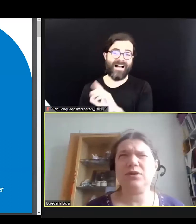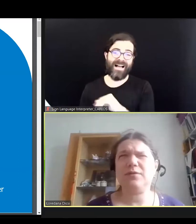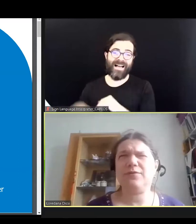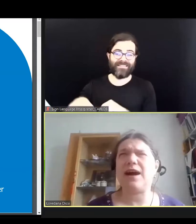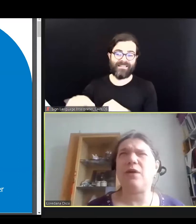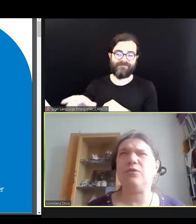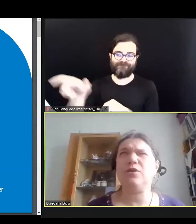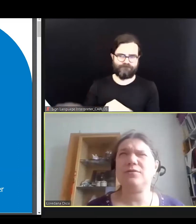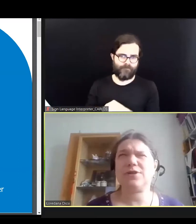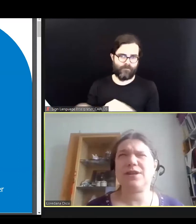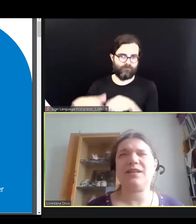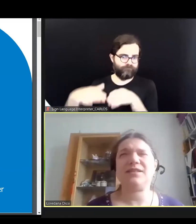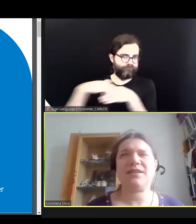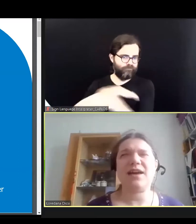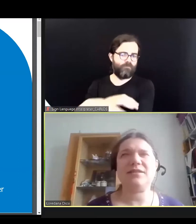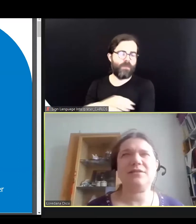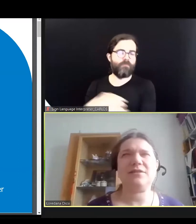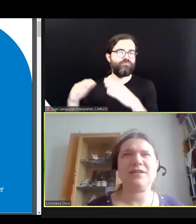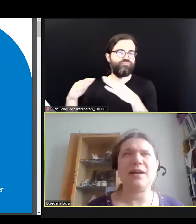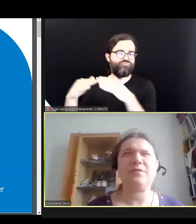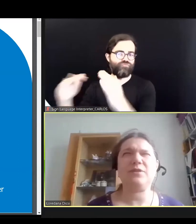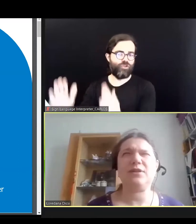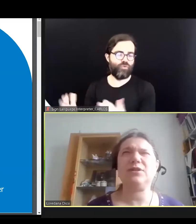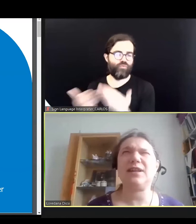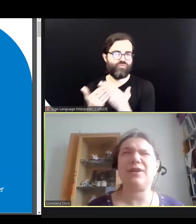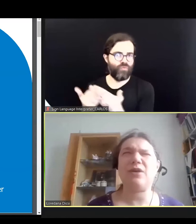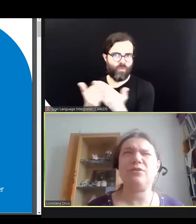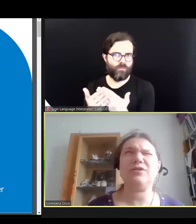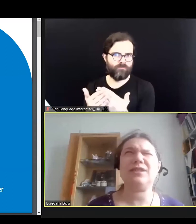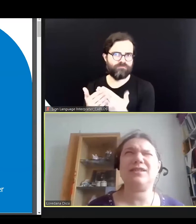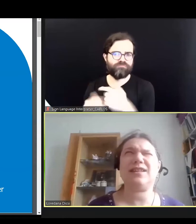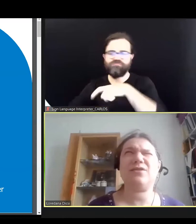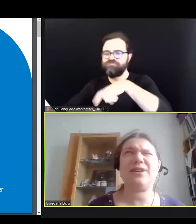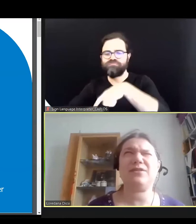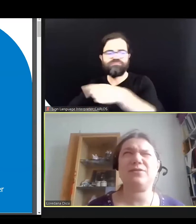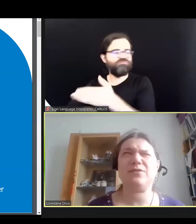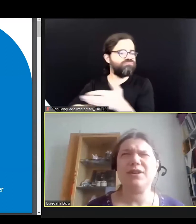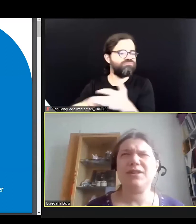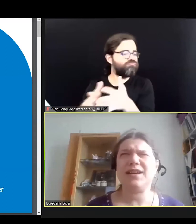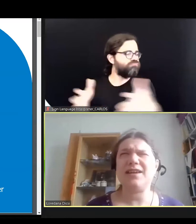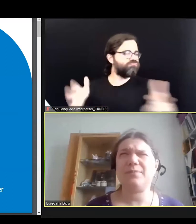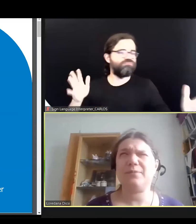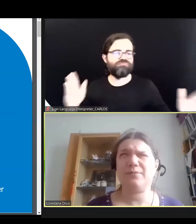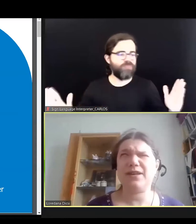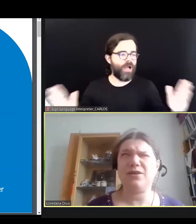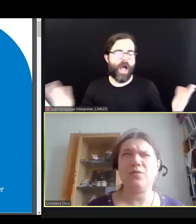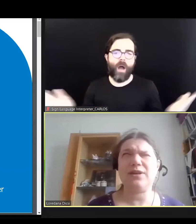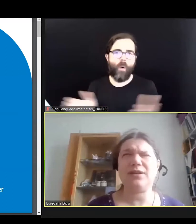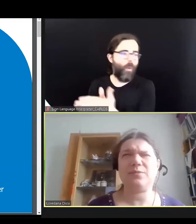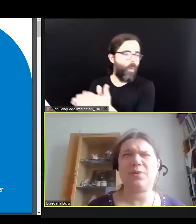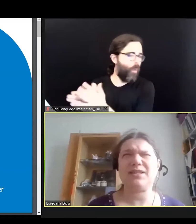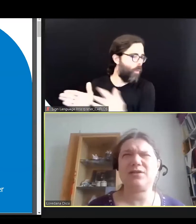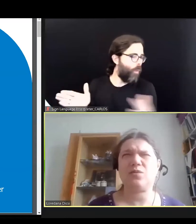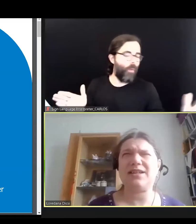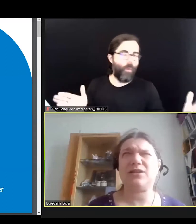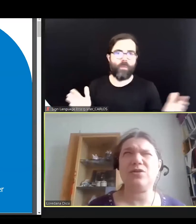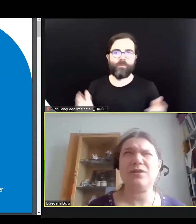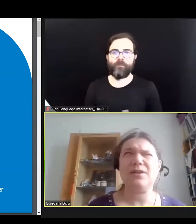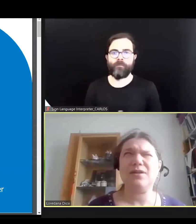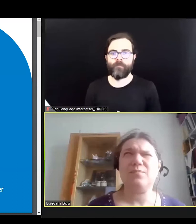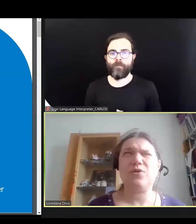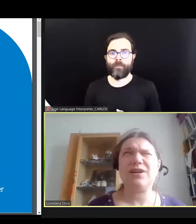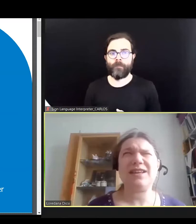school. For how long? She asked, the time of the lockdown, how long is that going to take? We know it was quite